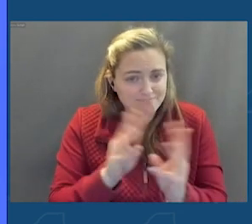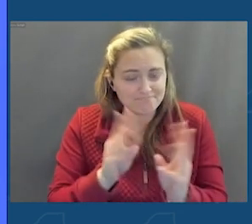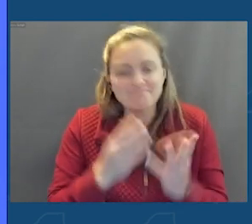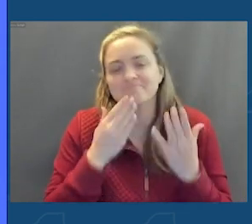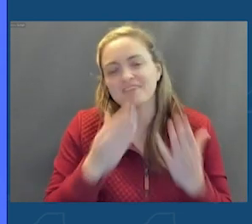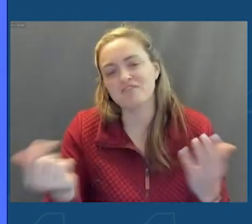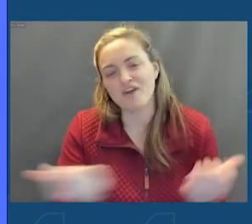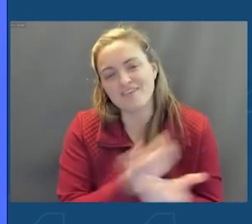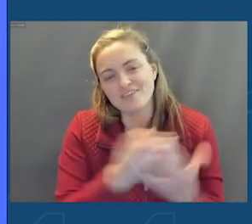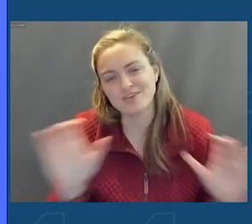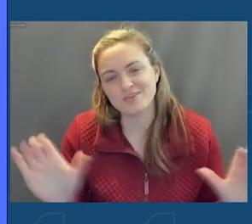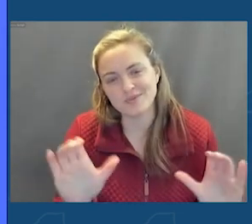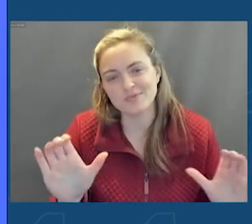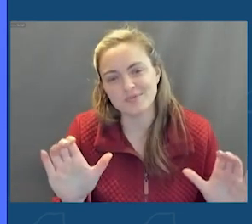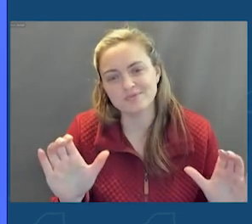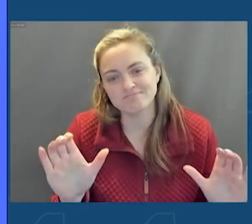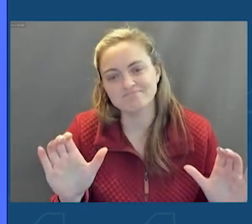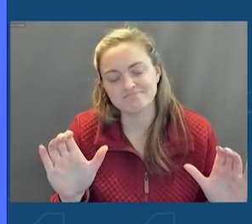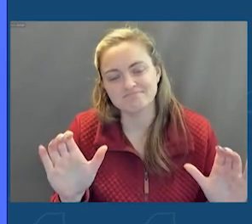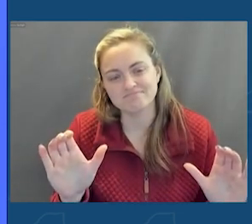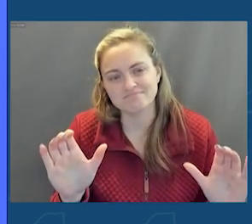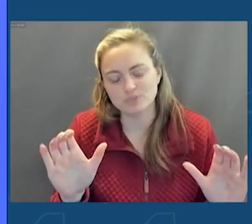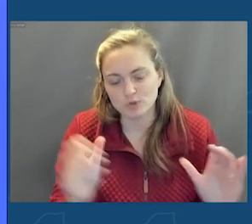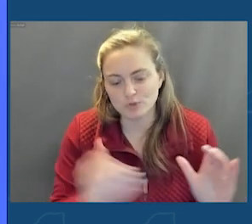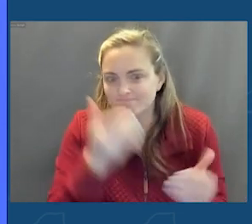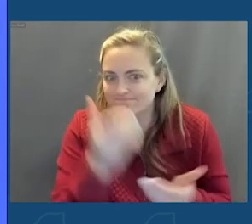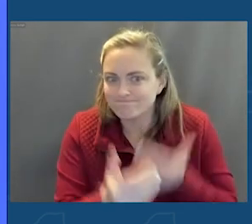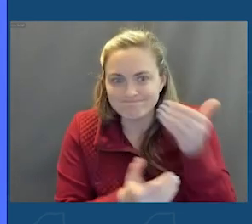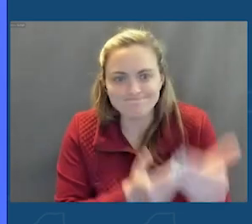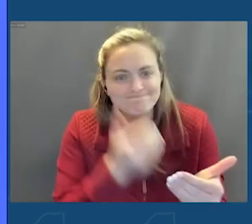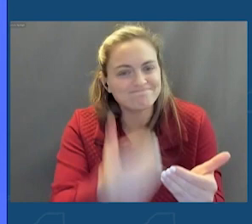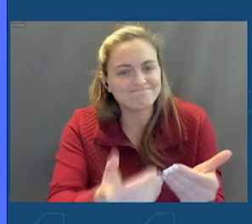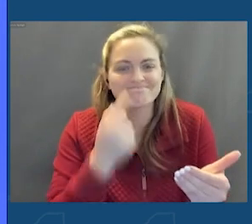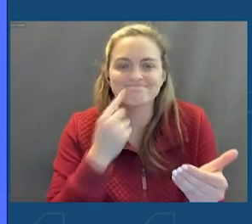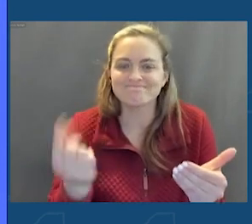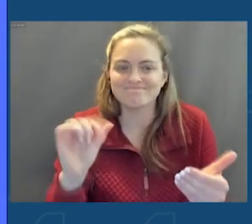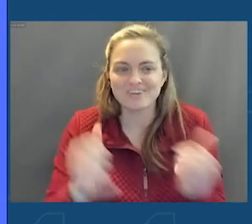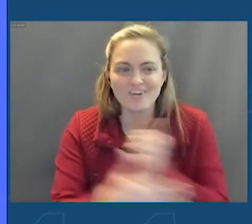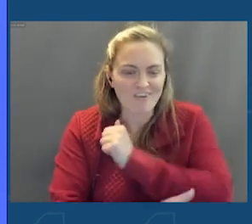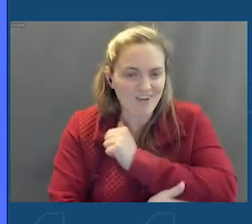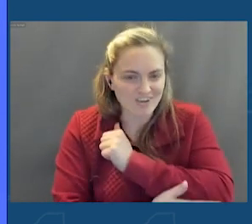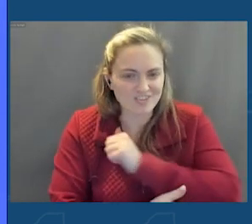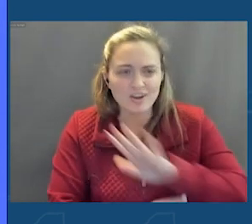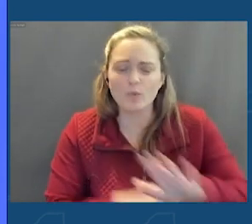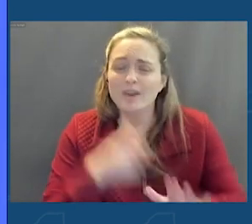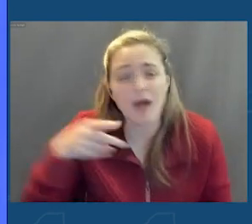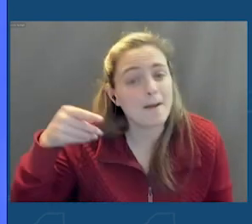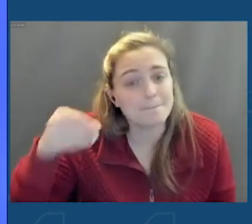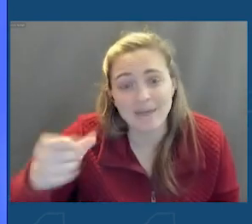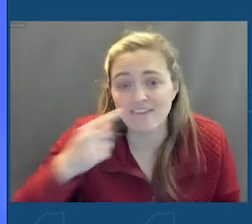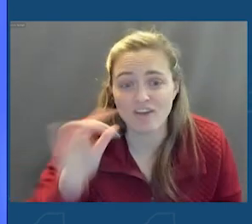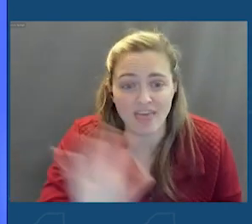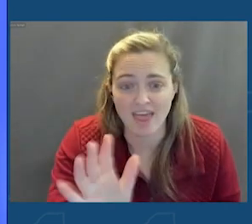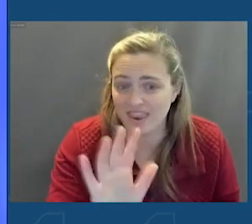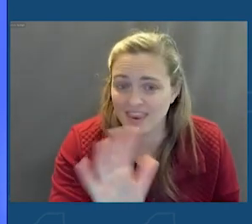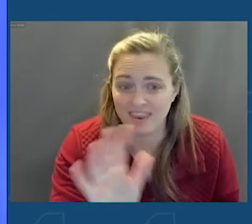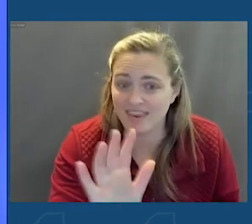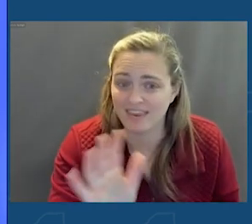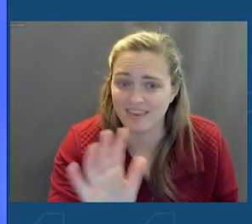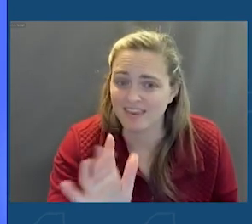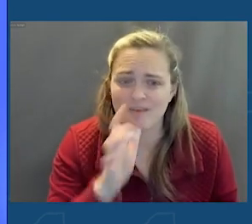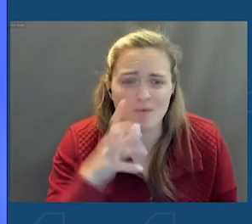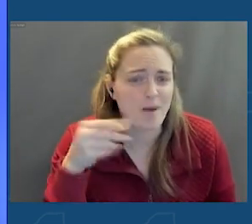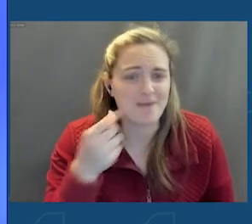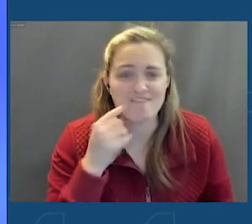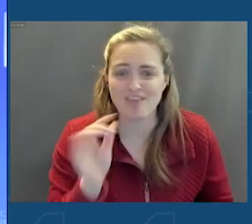you do to move progress forward in our country. We did not pay the governor for that advertisement. So thank